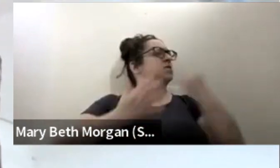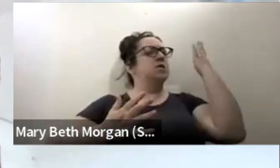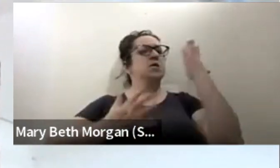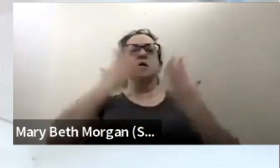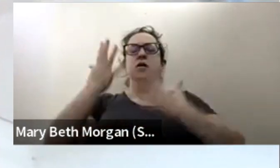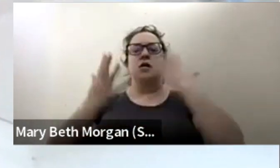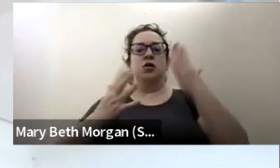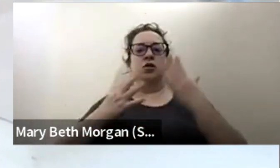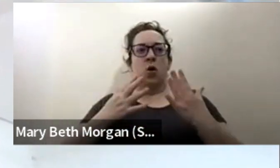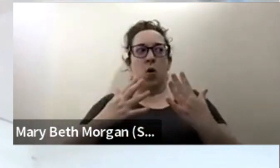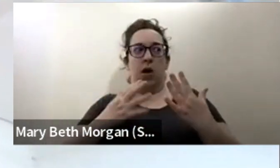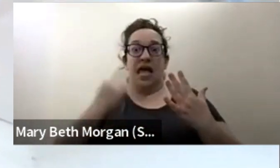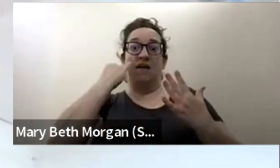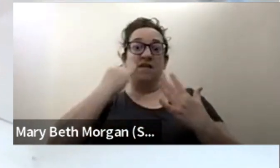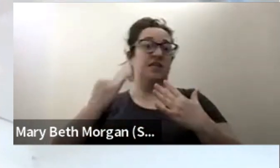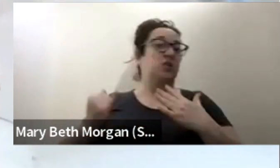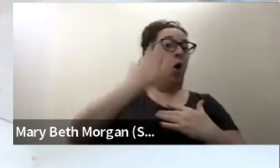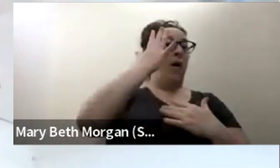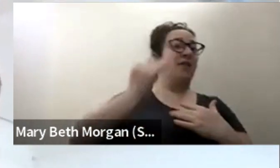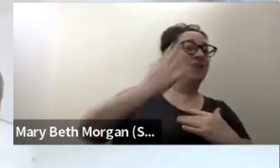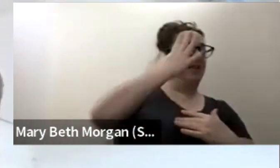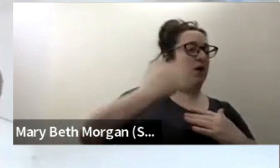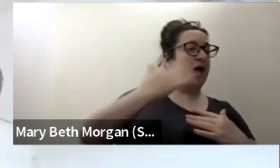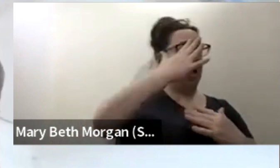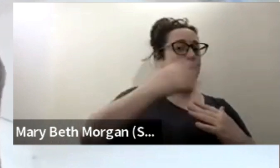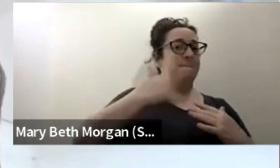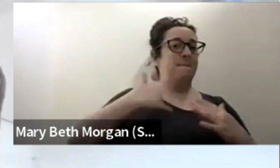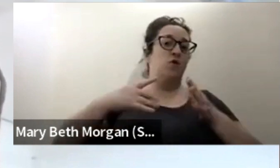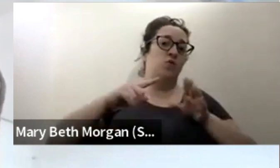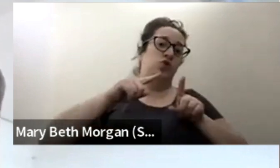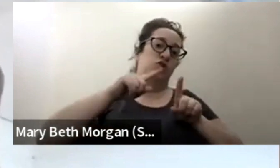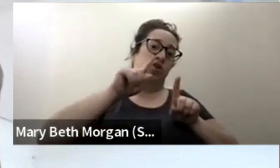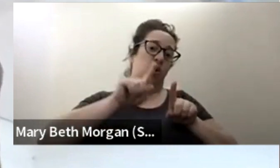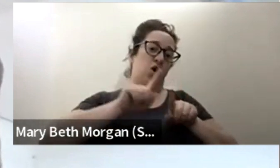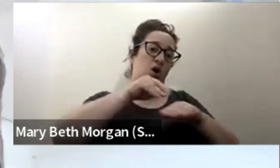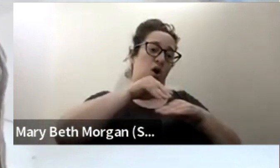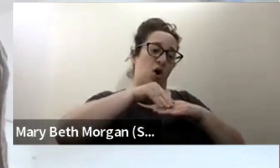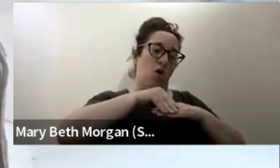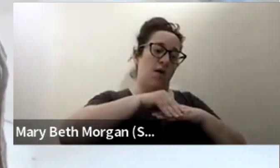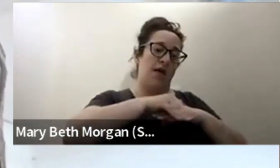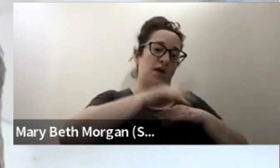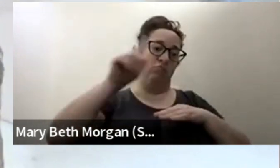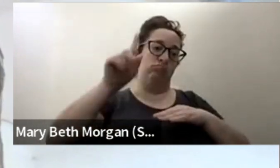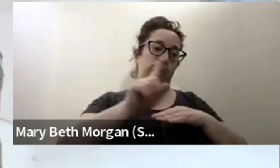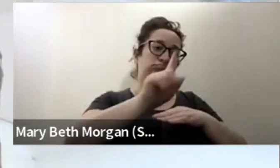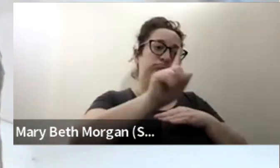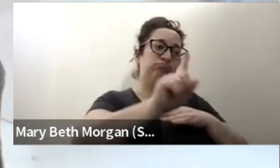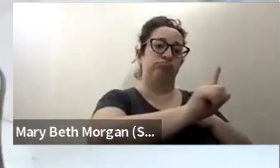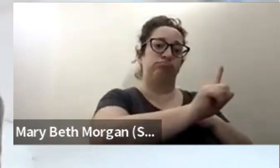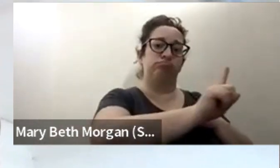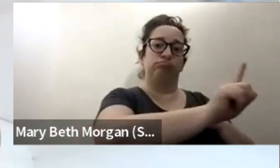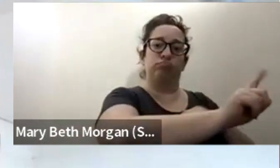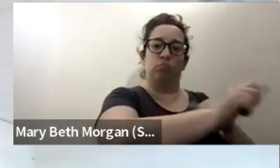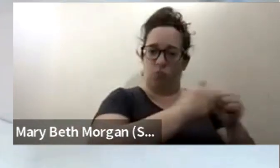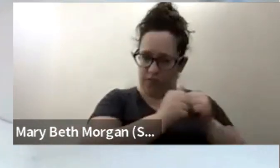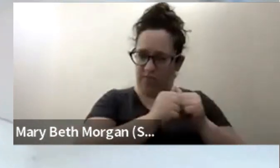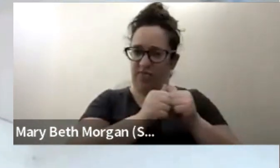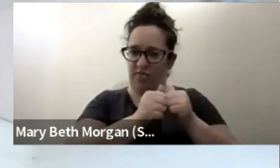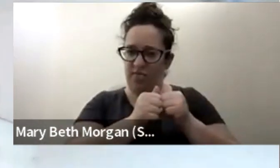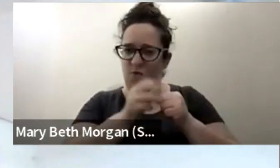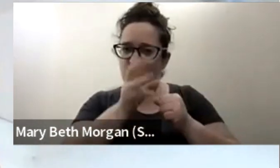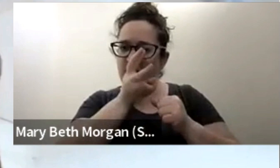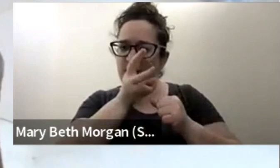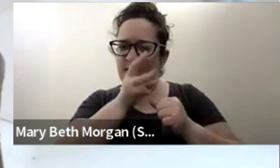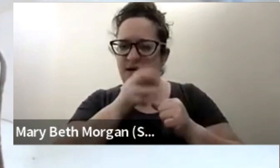have to decide which way you have to go, which way is the tide going, and then make yourself one with the water. There's this famous story of the